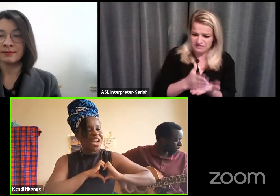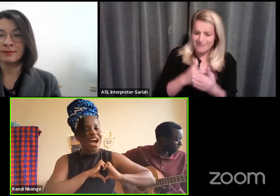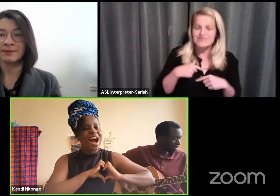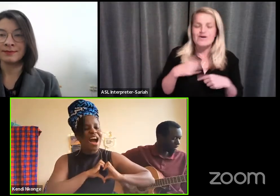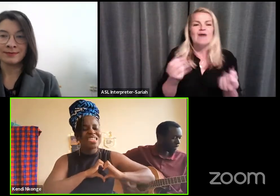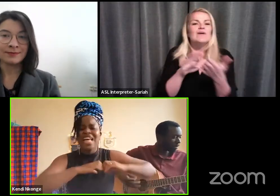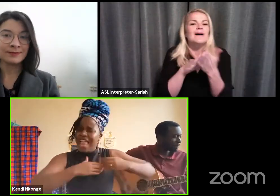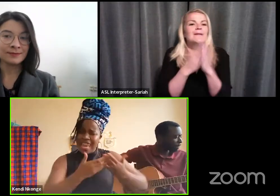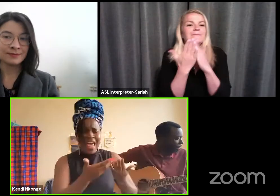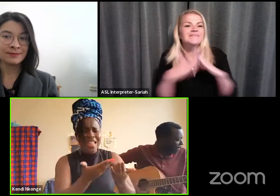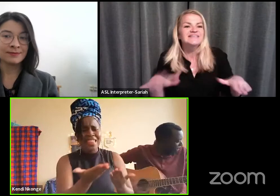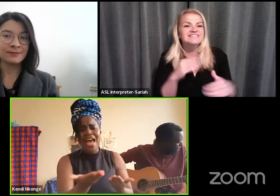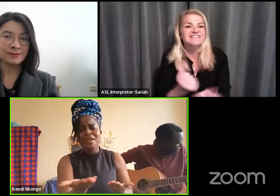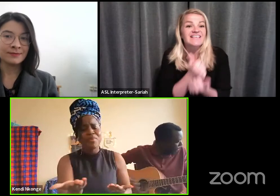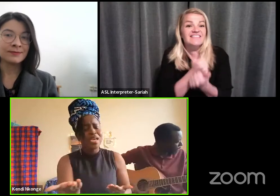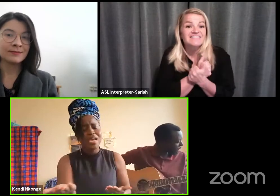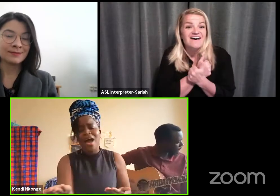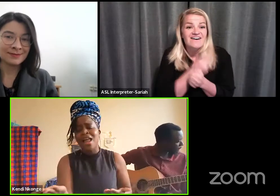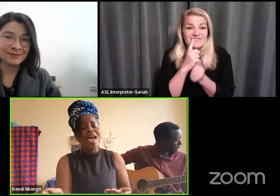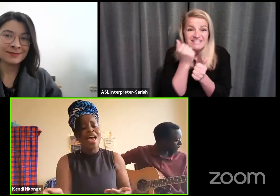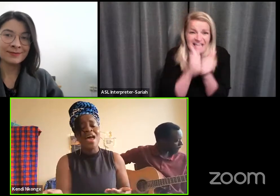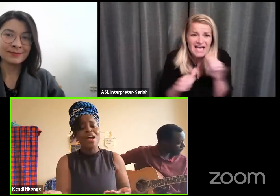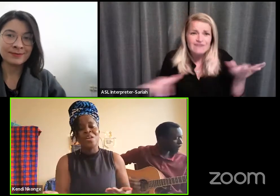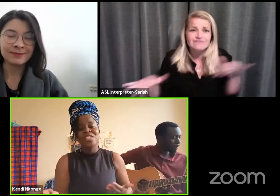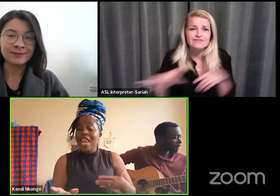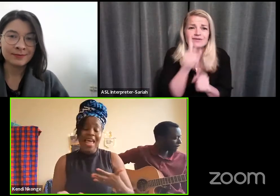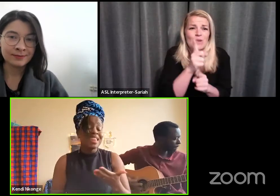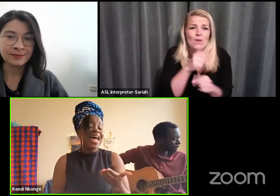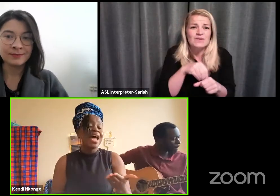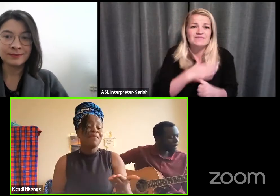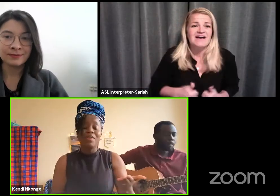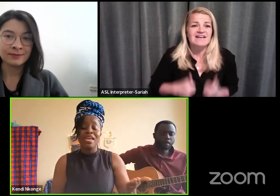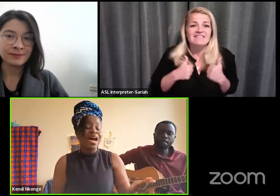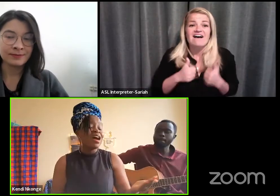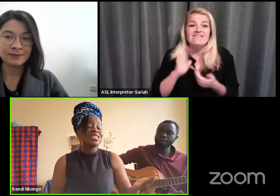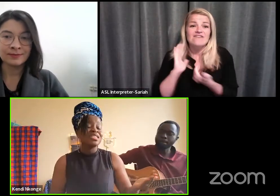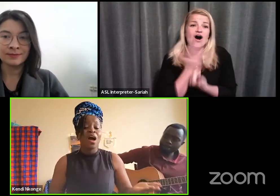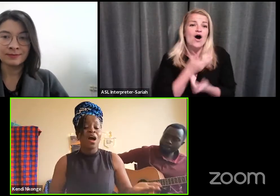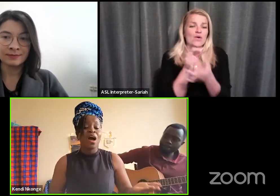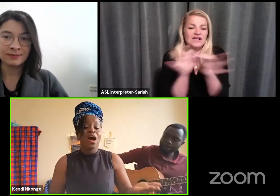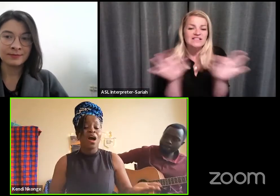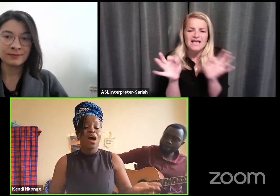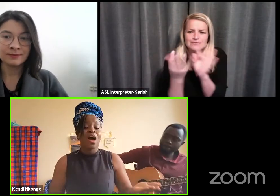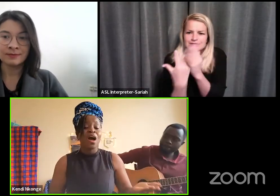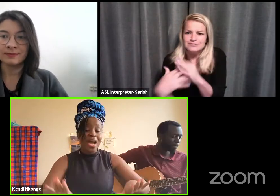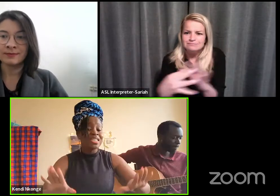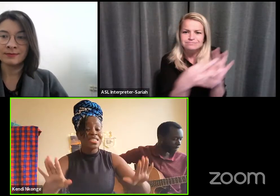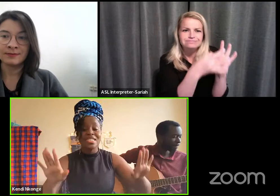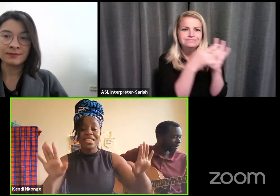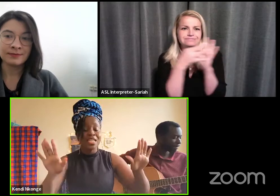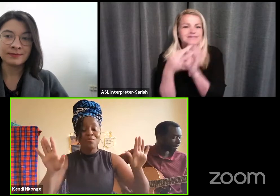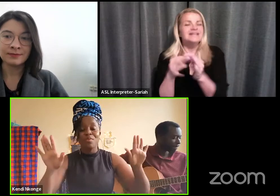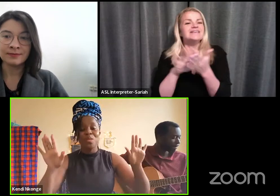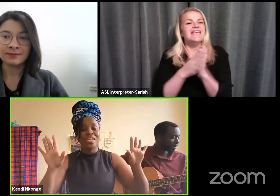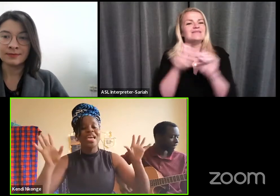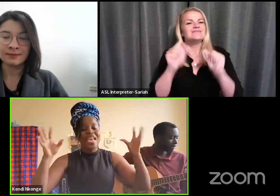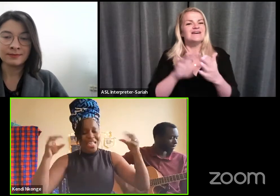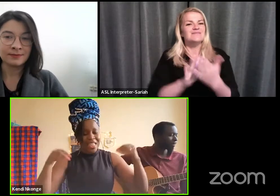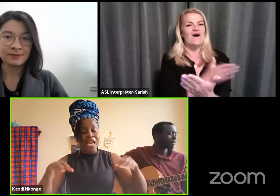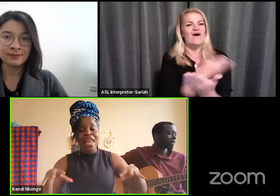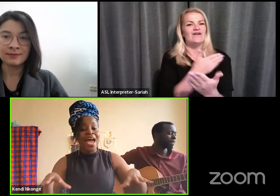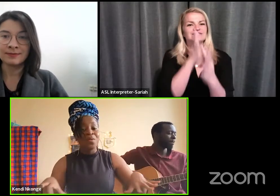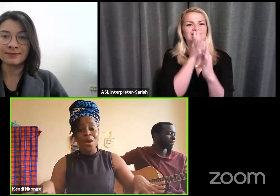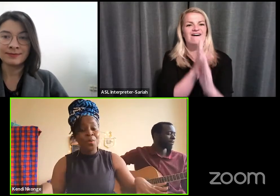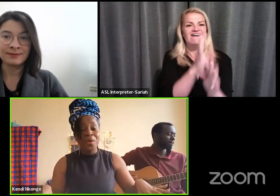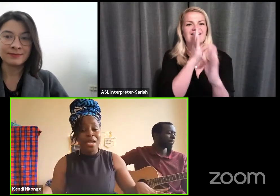every heart. Let that be our language, let that be our song. We will rise and sing the beauty in